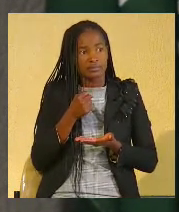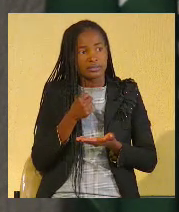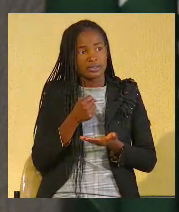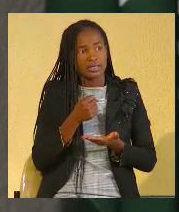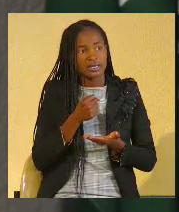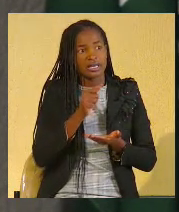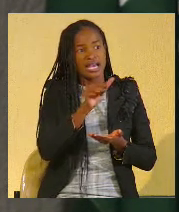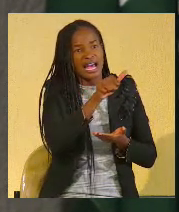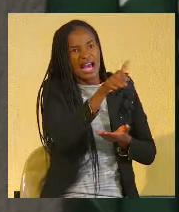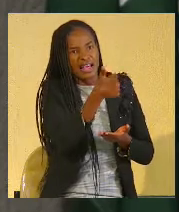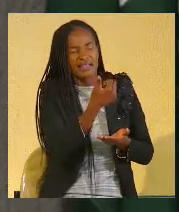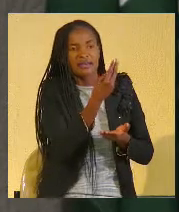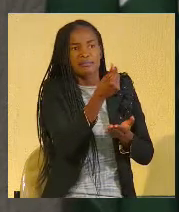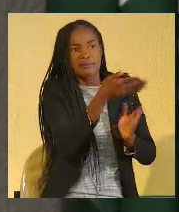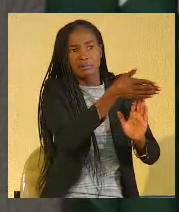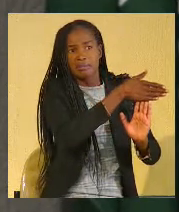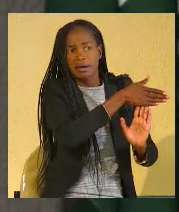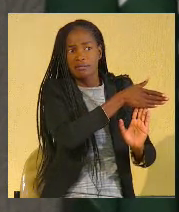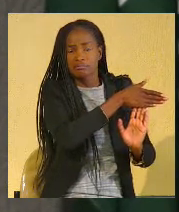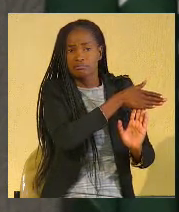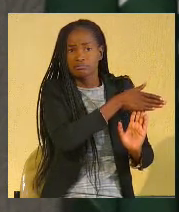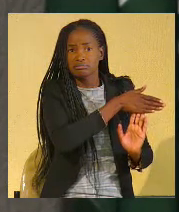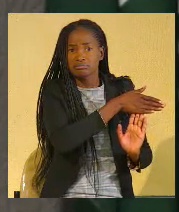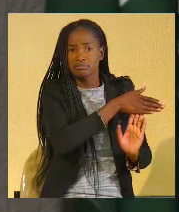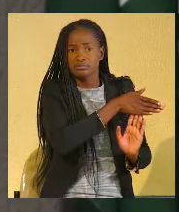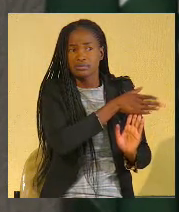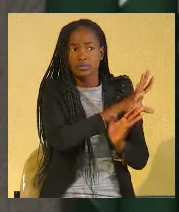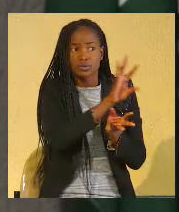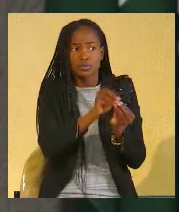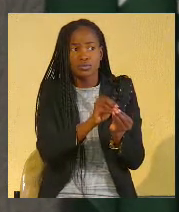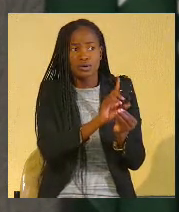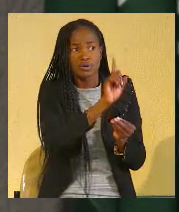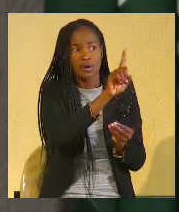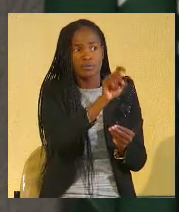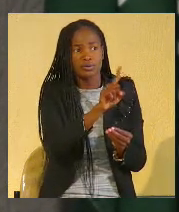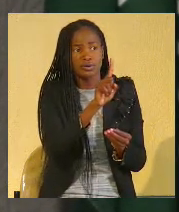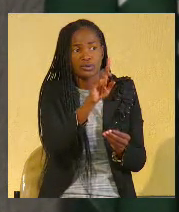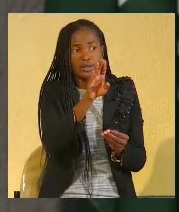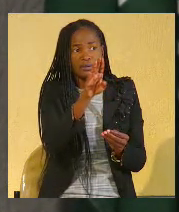the contingency. So altogether, it makes up 1.1 billion.